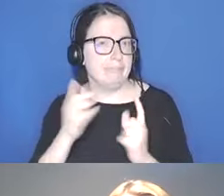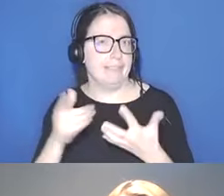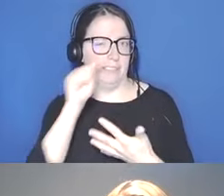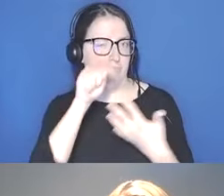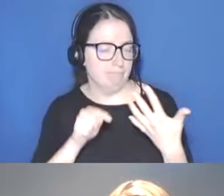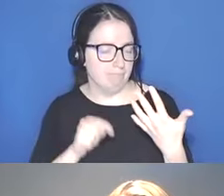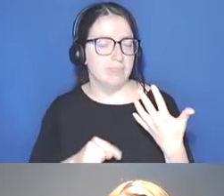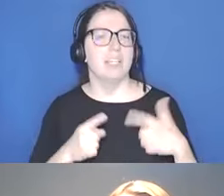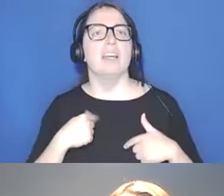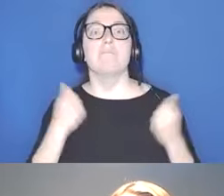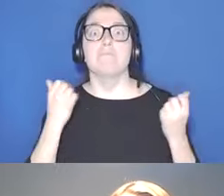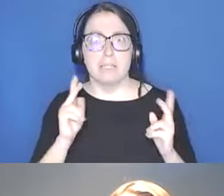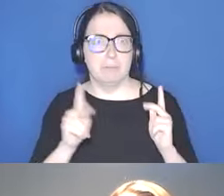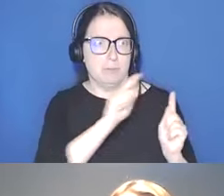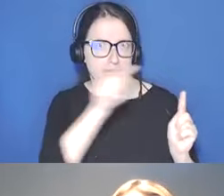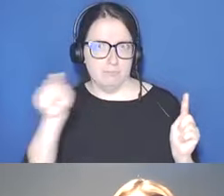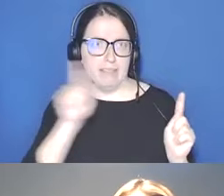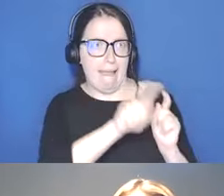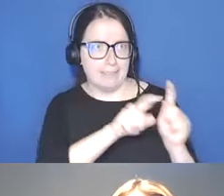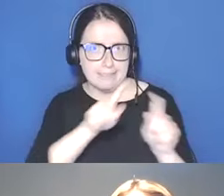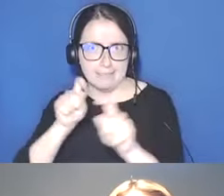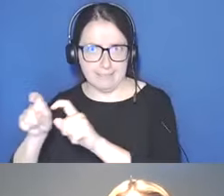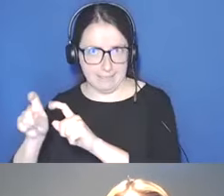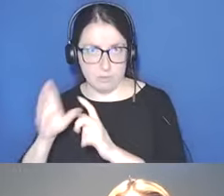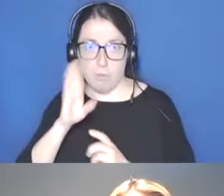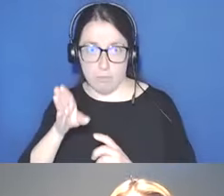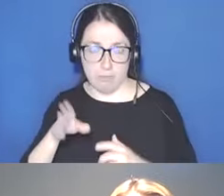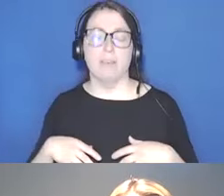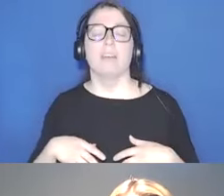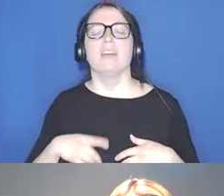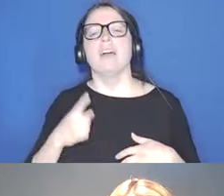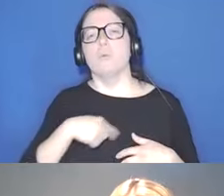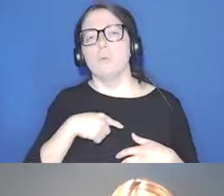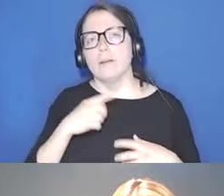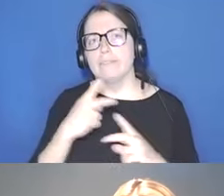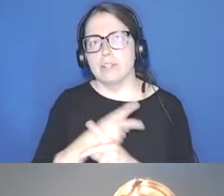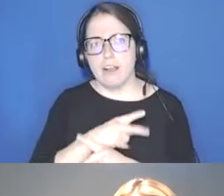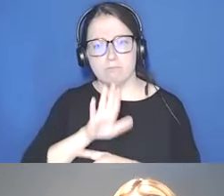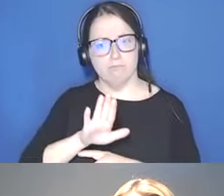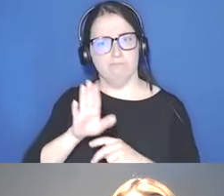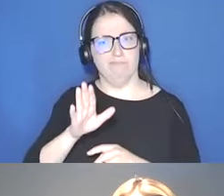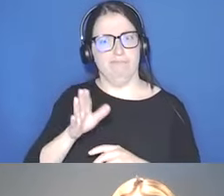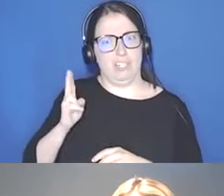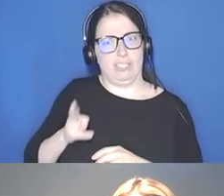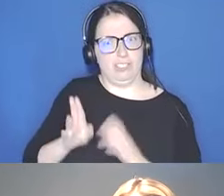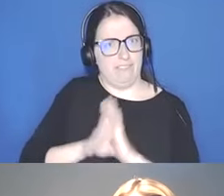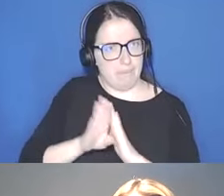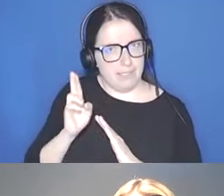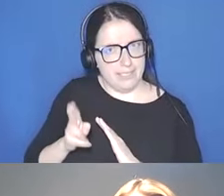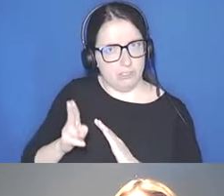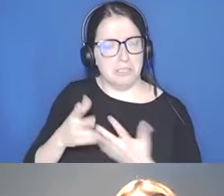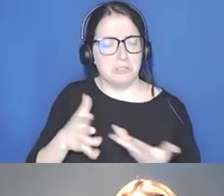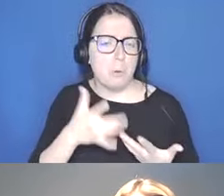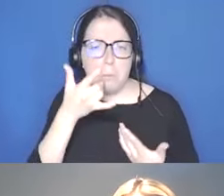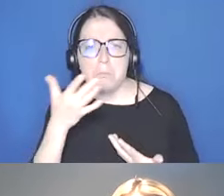want to get a good idea too on what this child's developmental history has been. So, what did they look like when they were